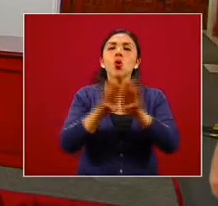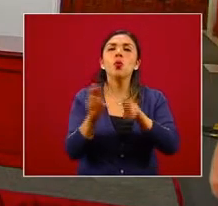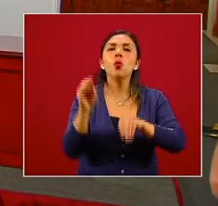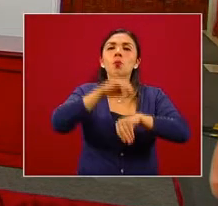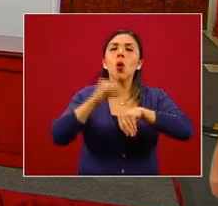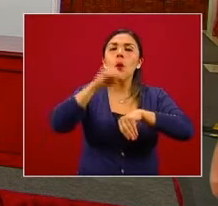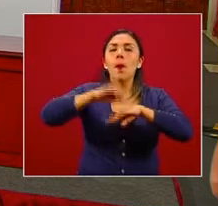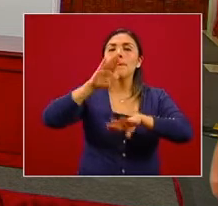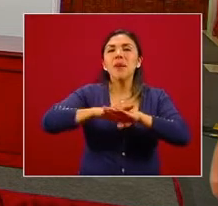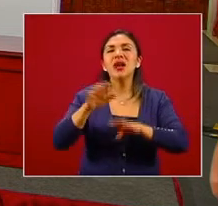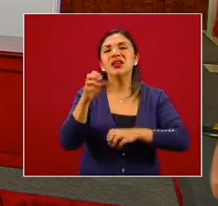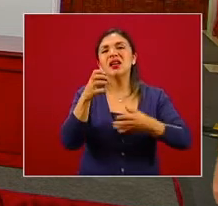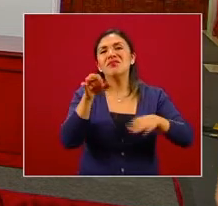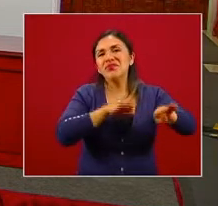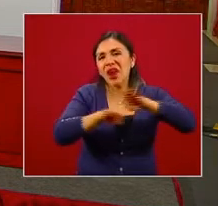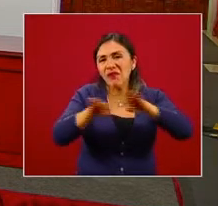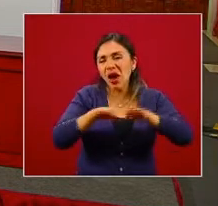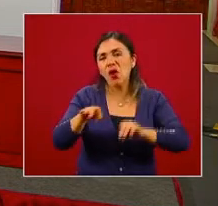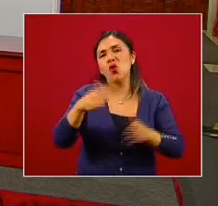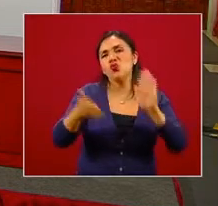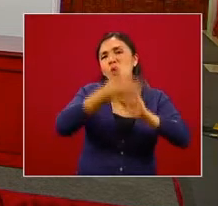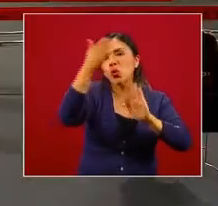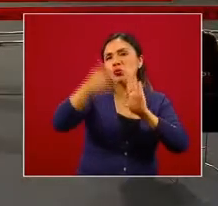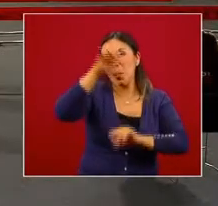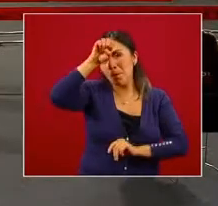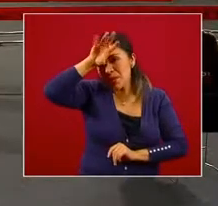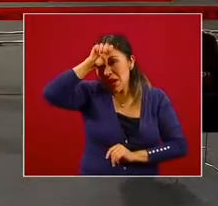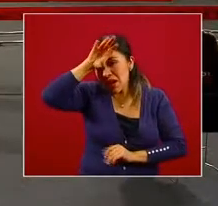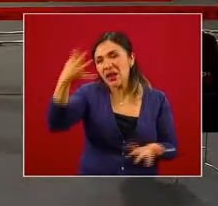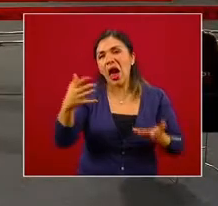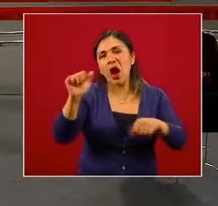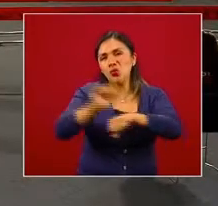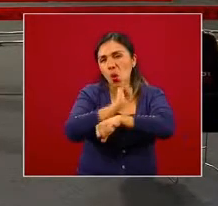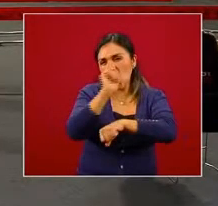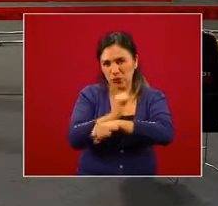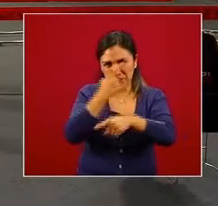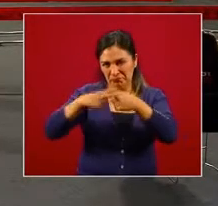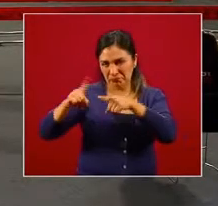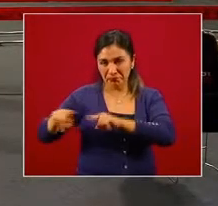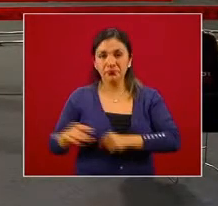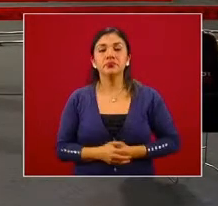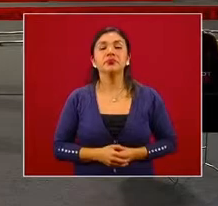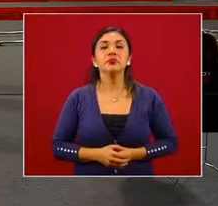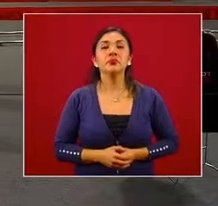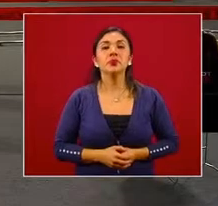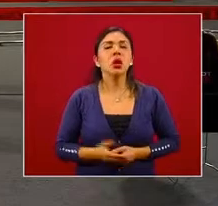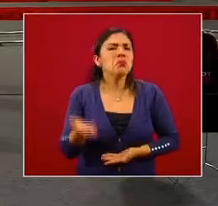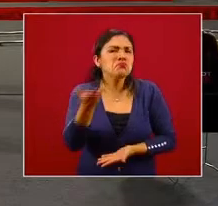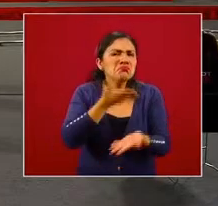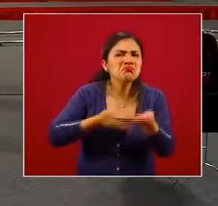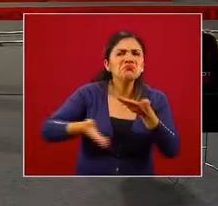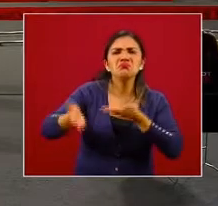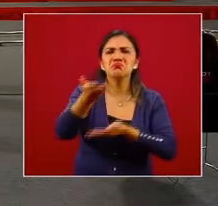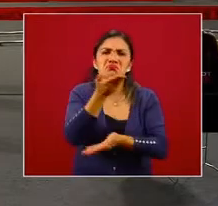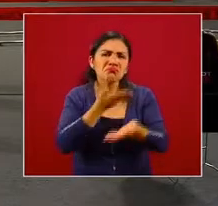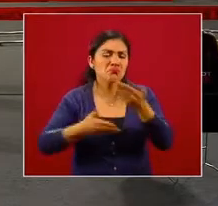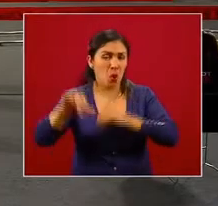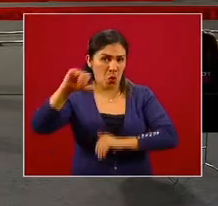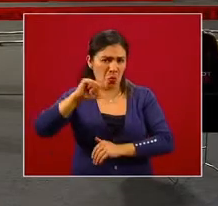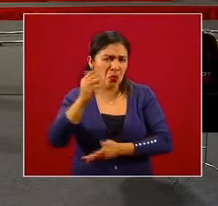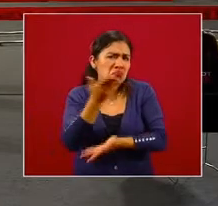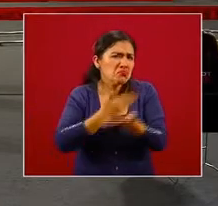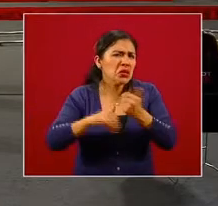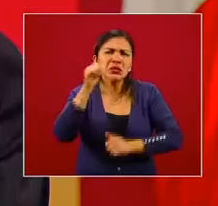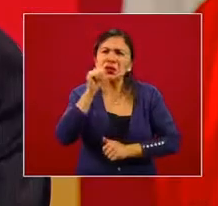hope, the municipalities of hope, and also it also includes talking about the construction sectors, the